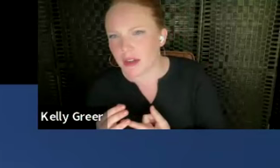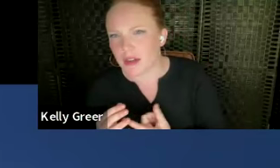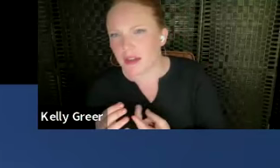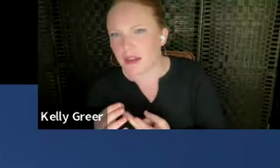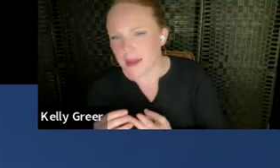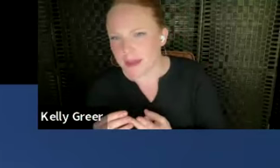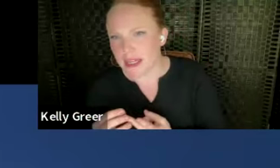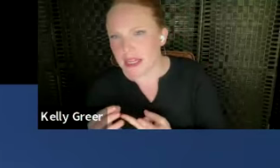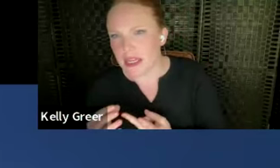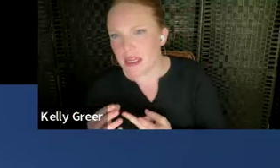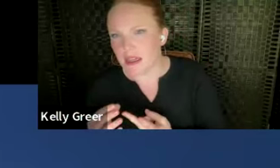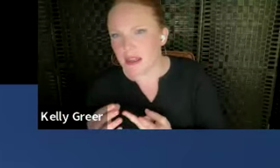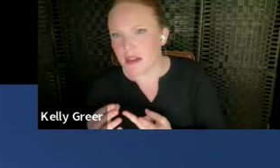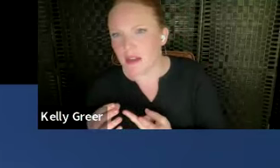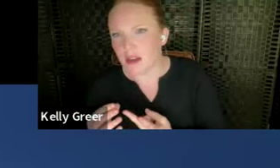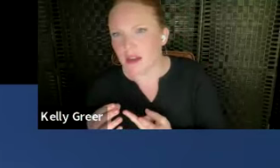ODR, MPD,